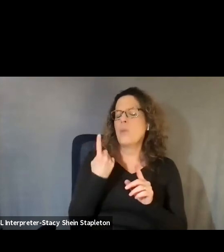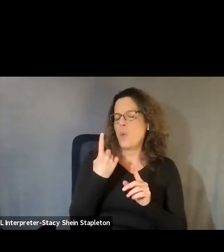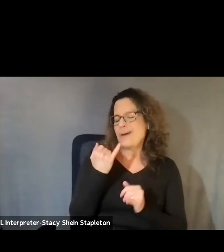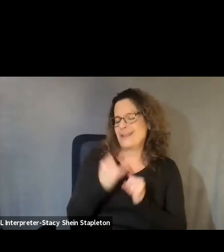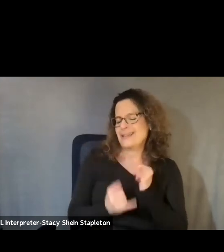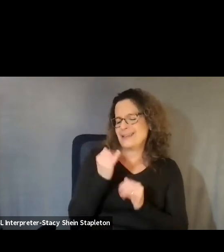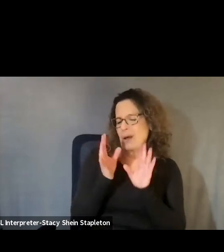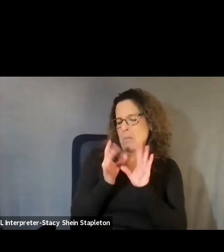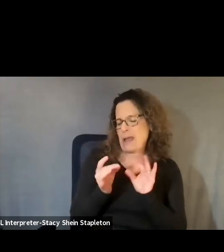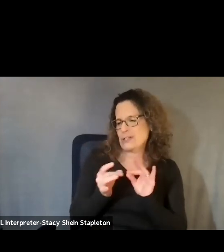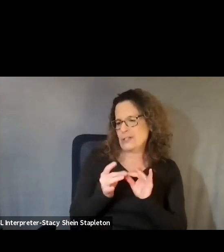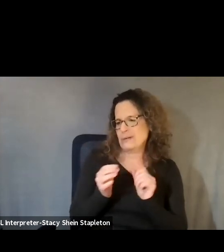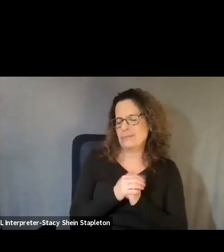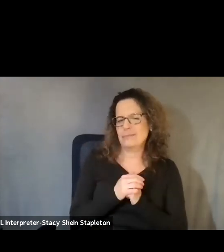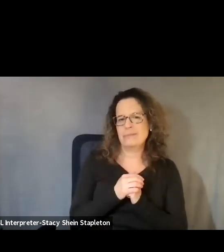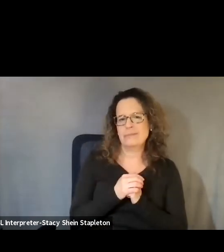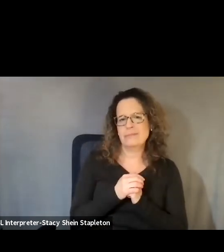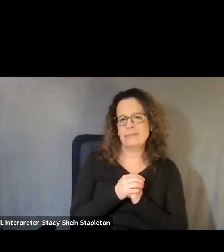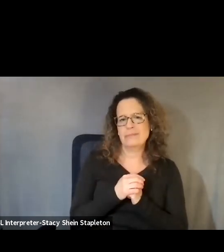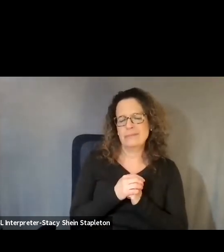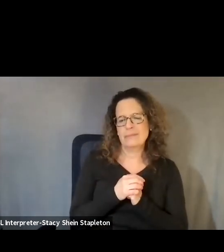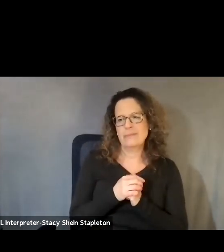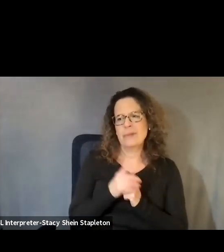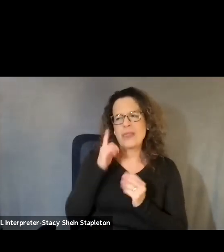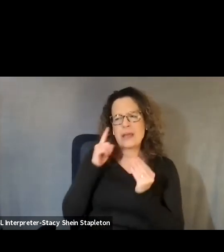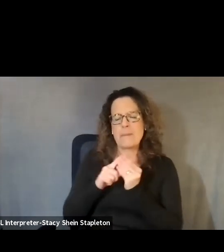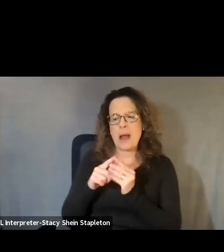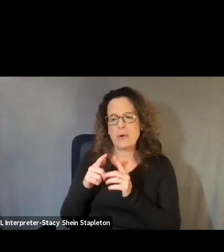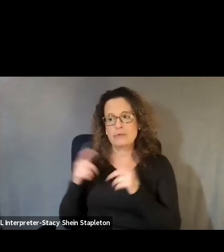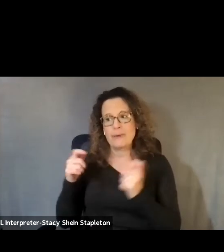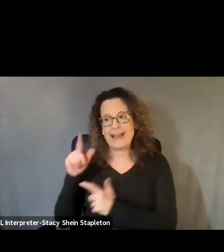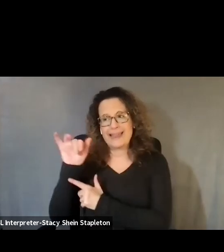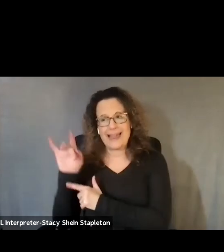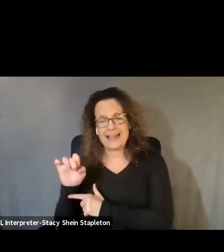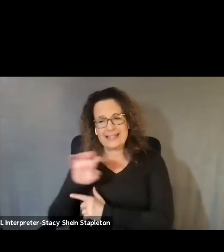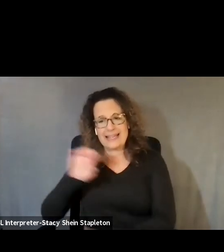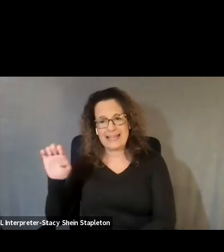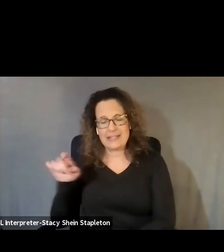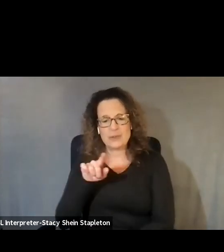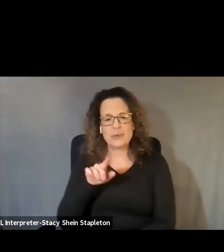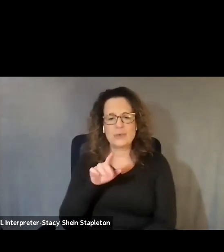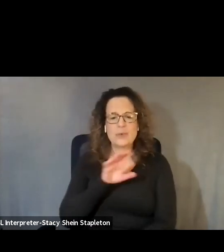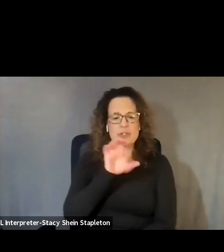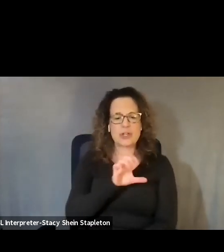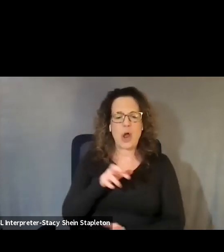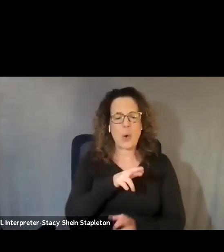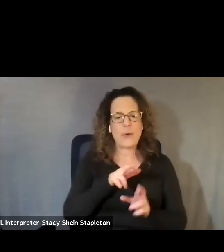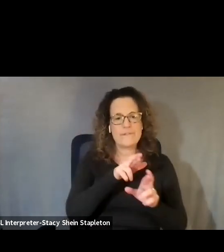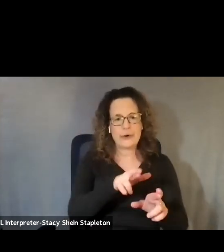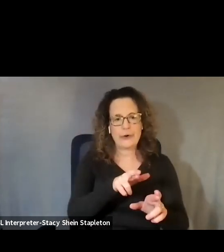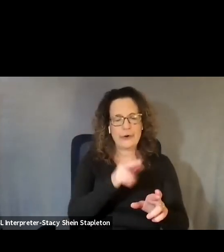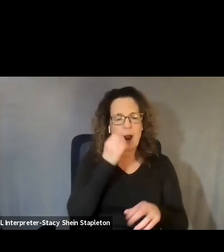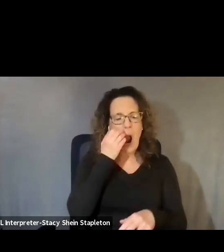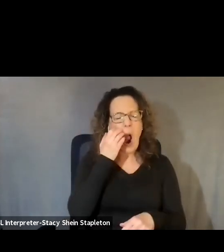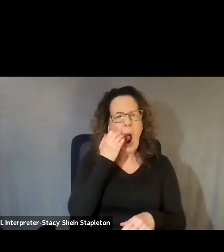that turning our attention from the Great Lakes to the east to the Chicago River,